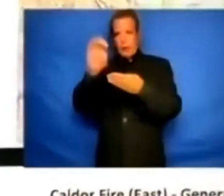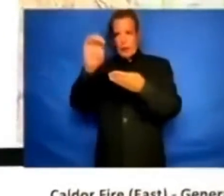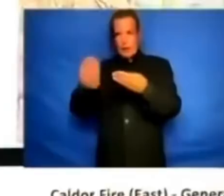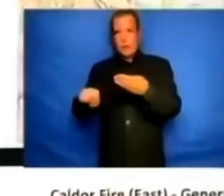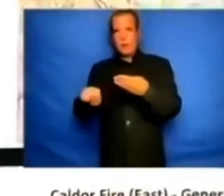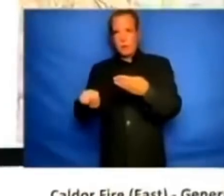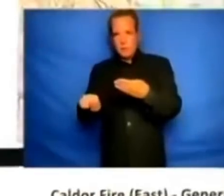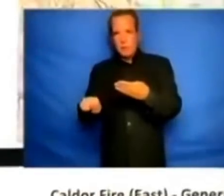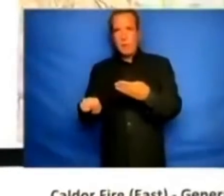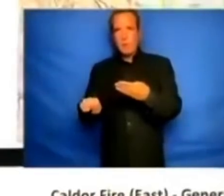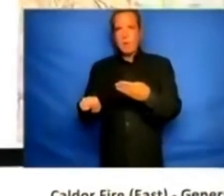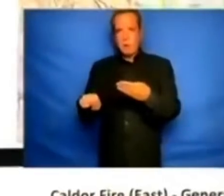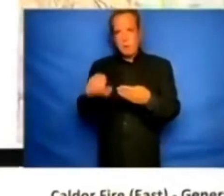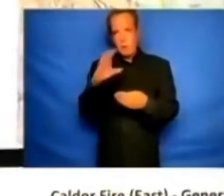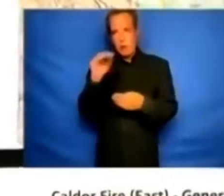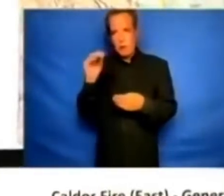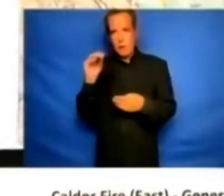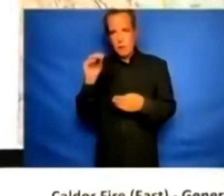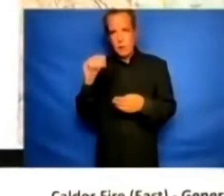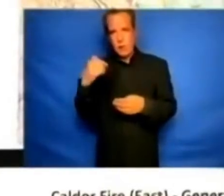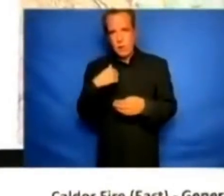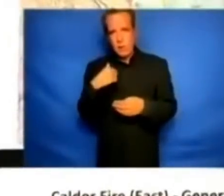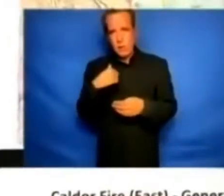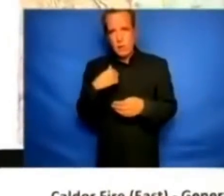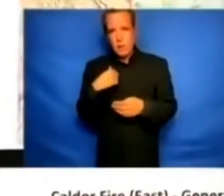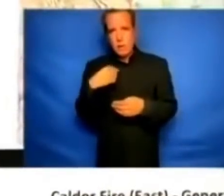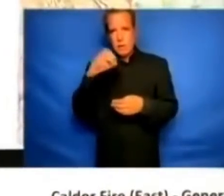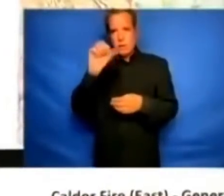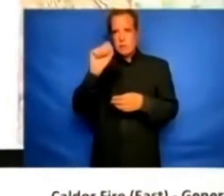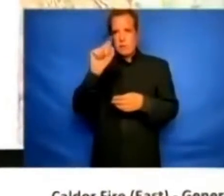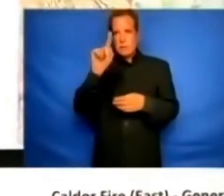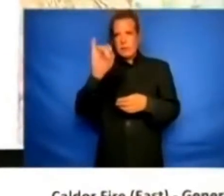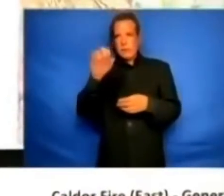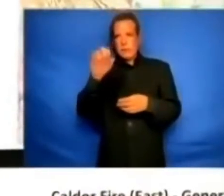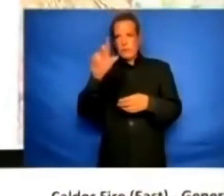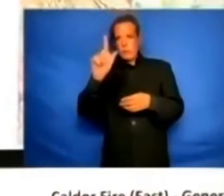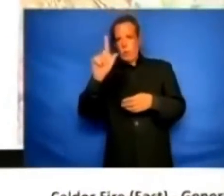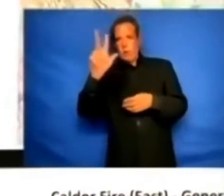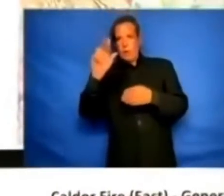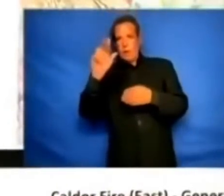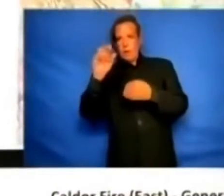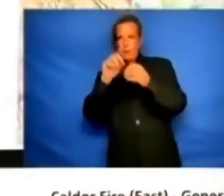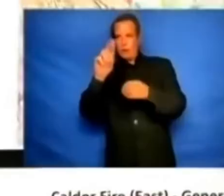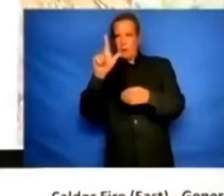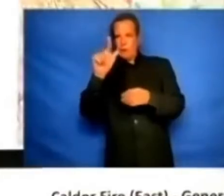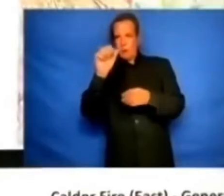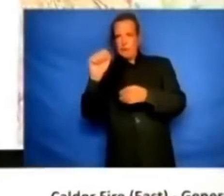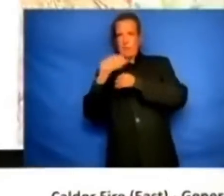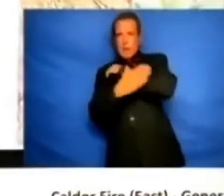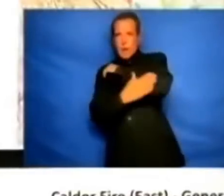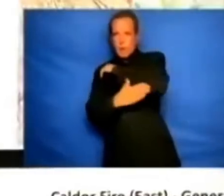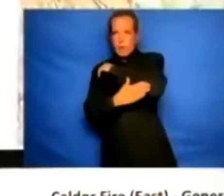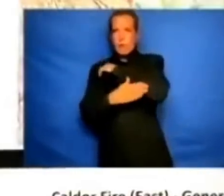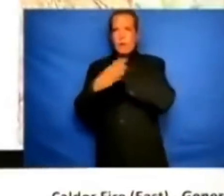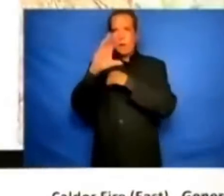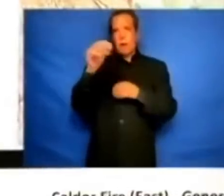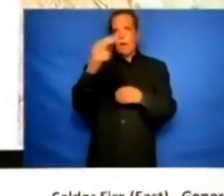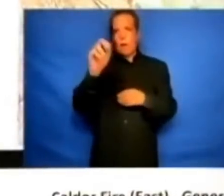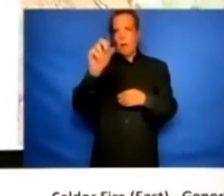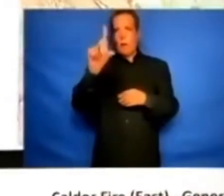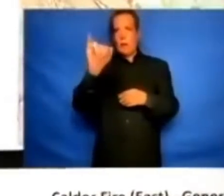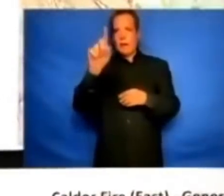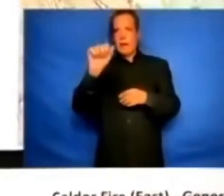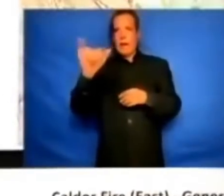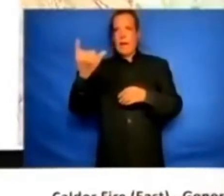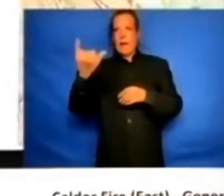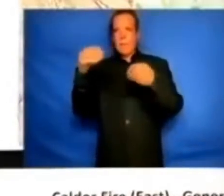Bijou Park and the Station 23 out at Douglas County, and also at Holiday Market on the west side. You're